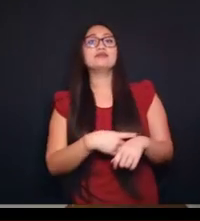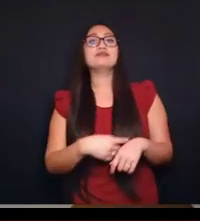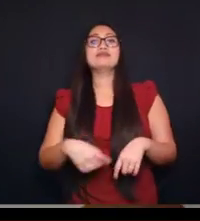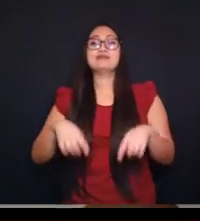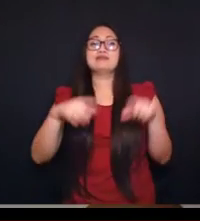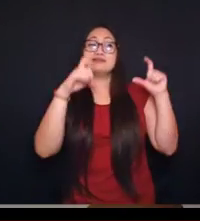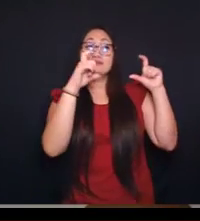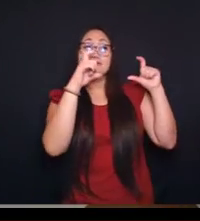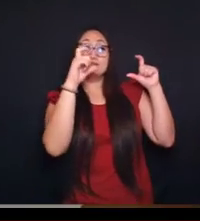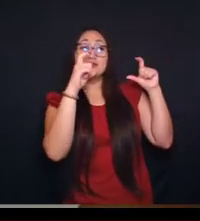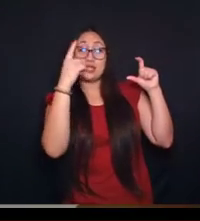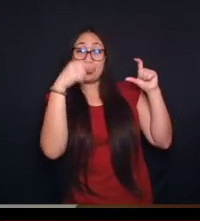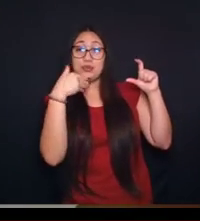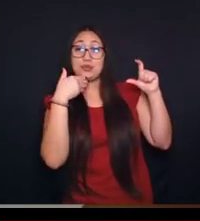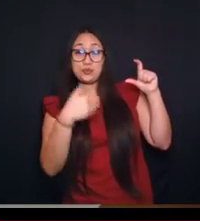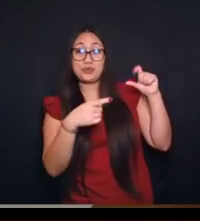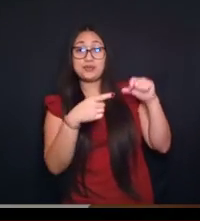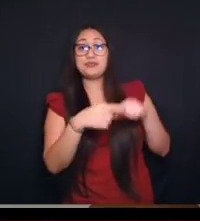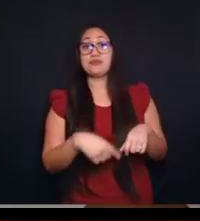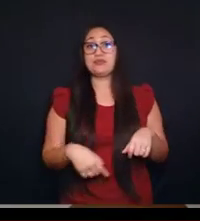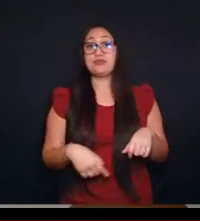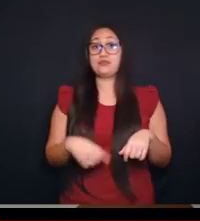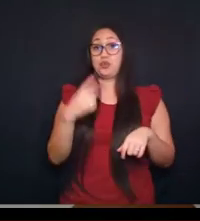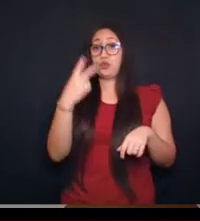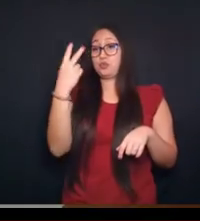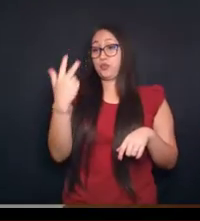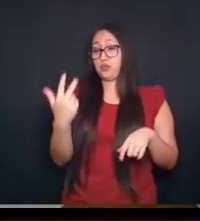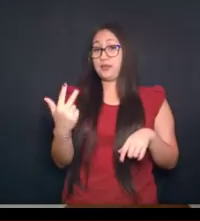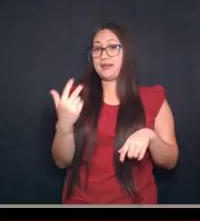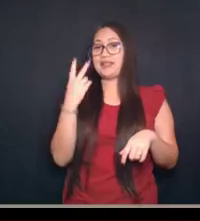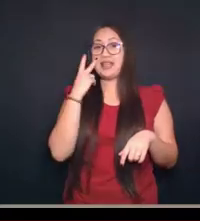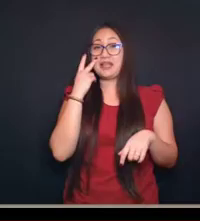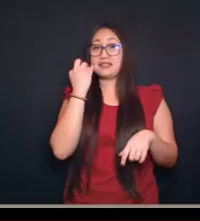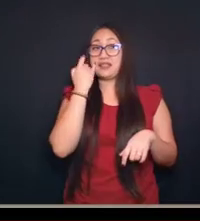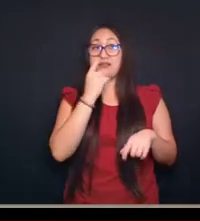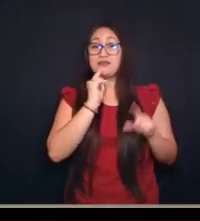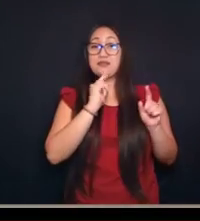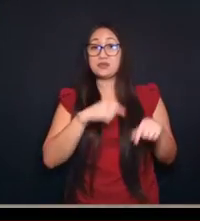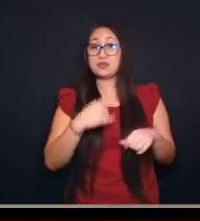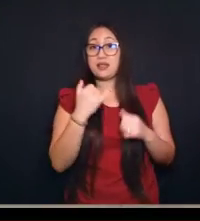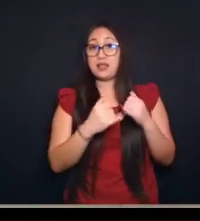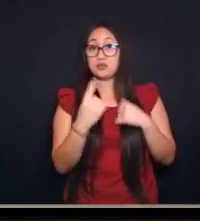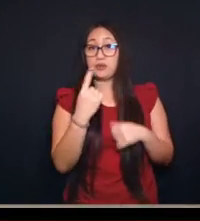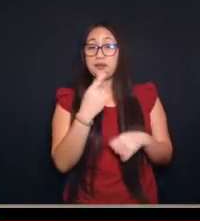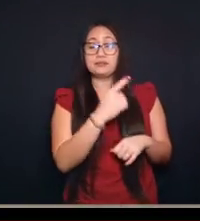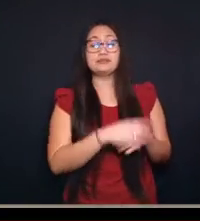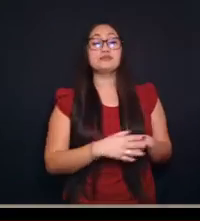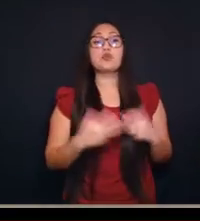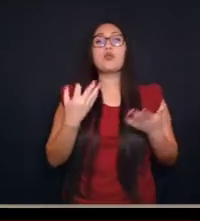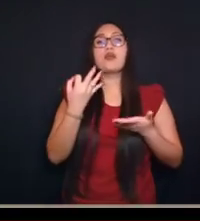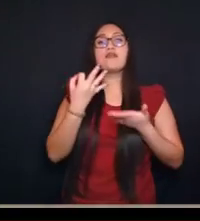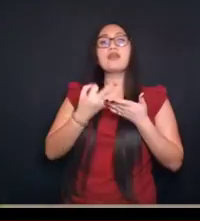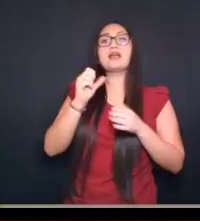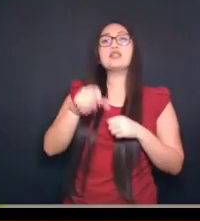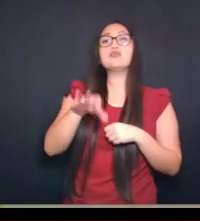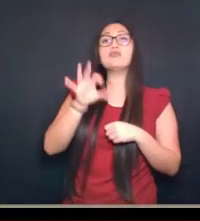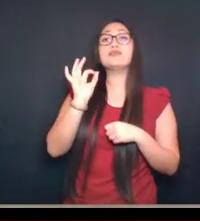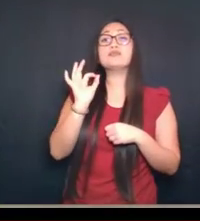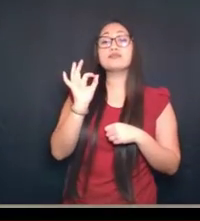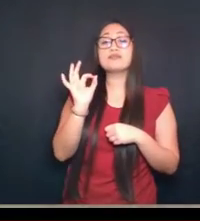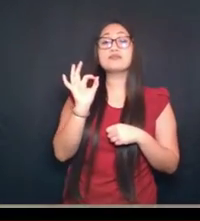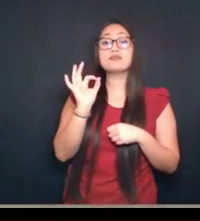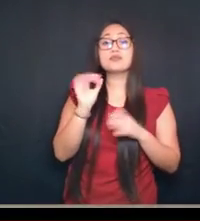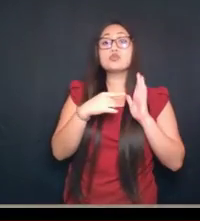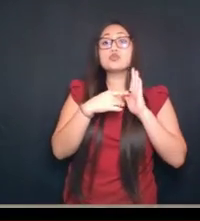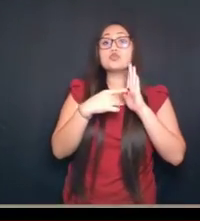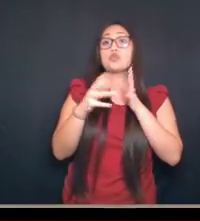Looking good. 2 out of 3. Let's see if they can get the last one. What fact can you select to show the speed of a